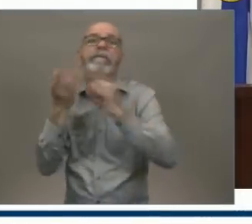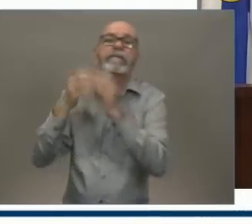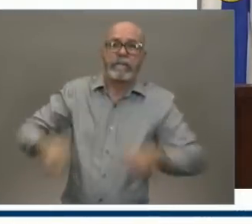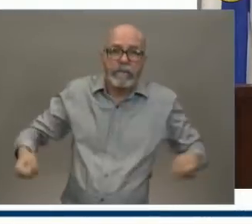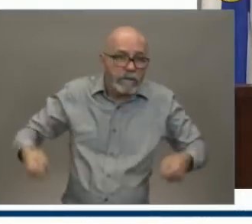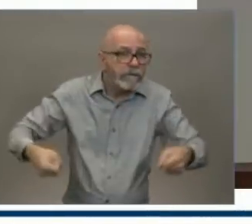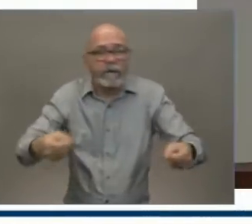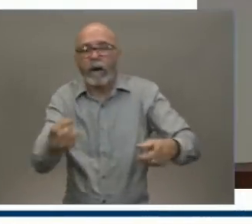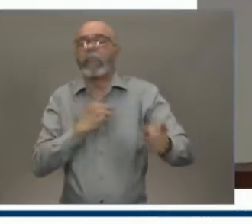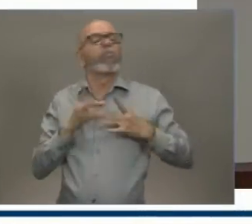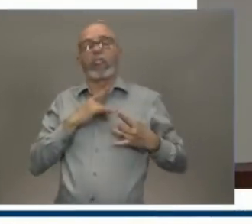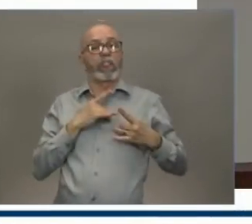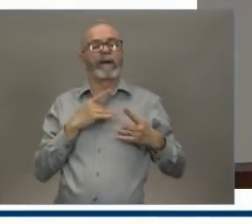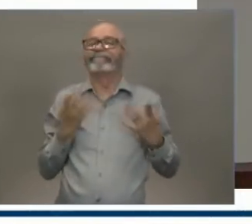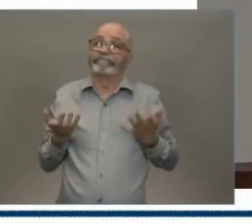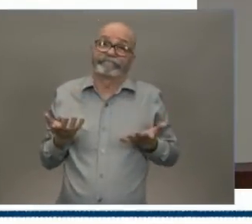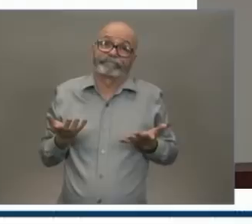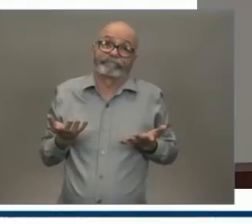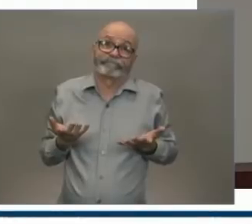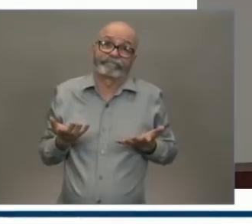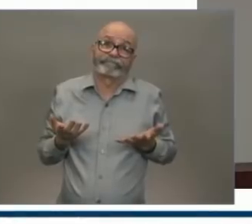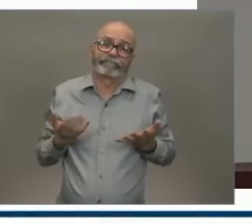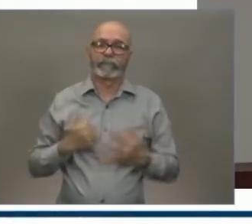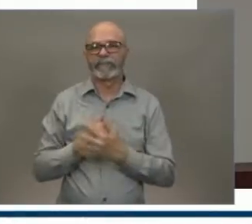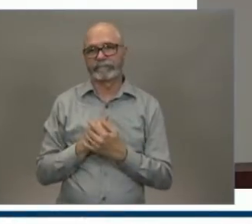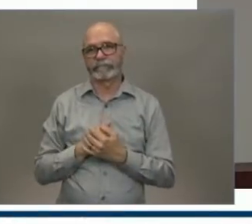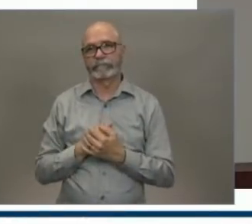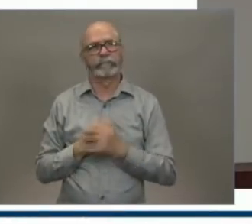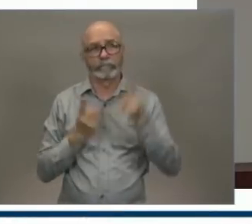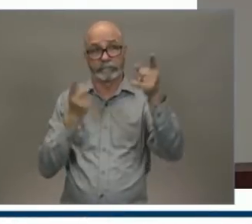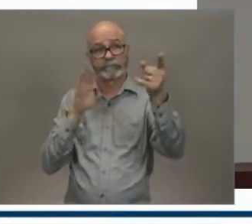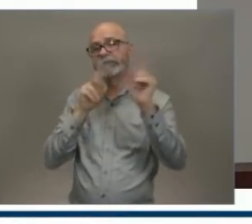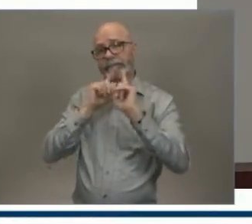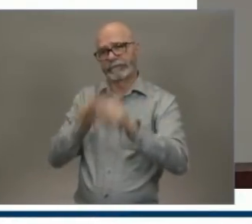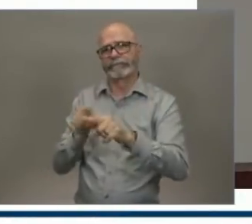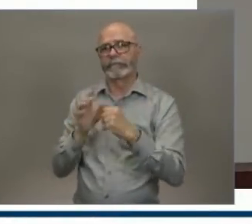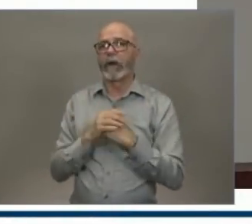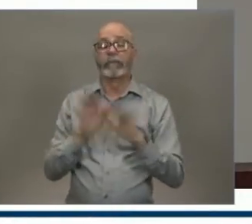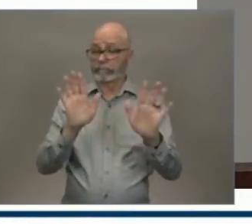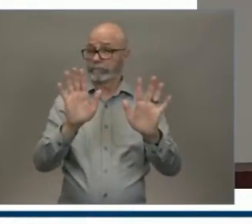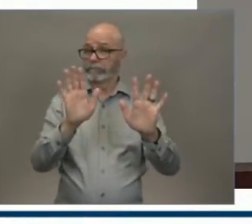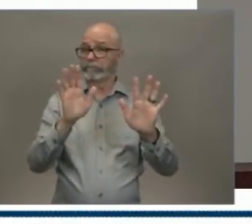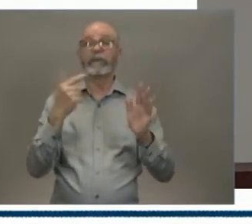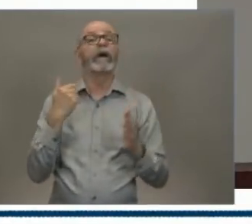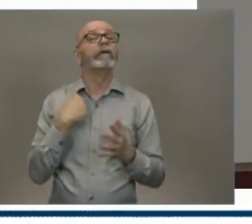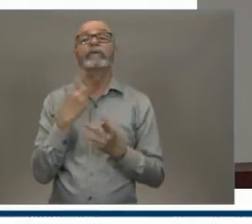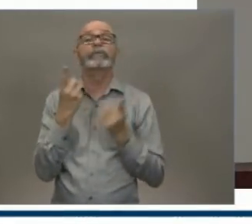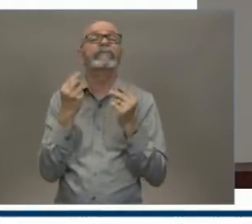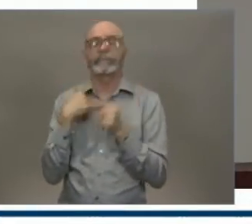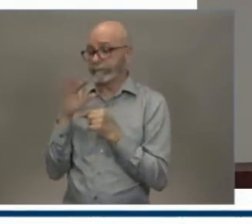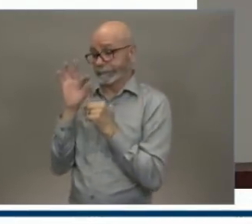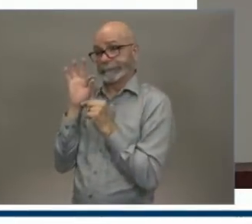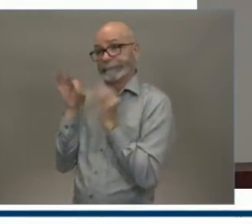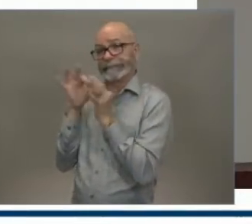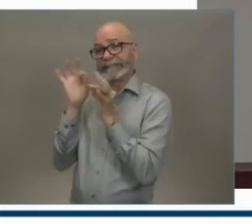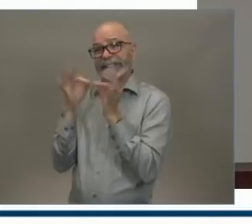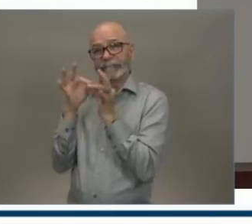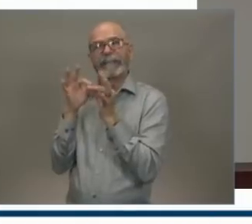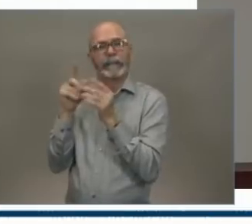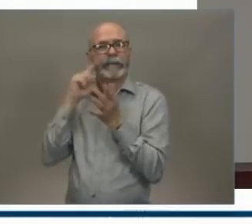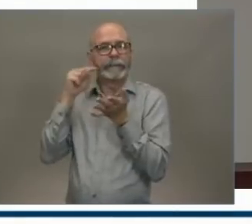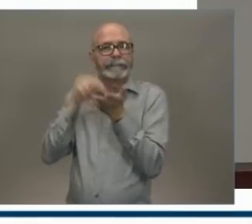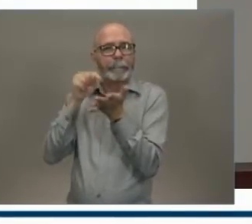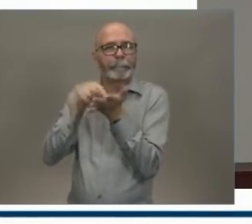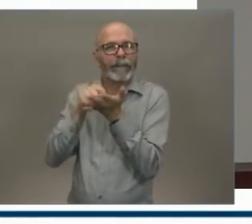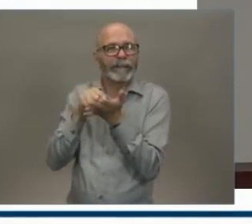continue. We're where it's appropriate. We continue to send samples into the national lab, and so we're just our initial.